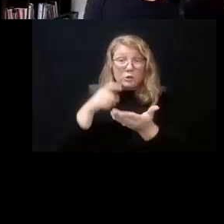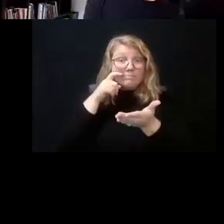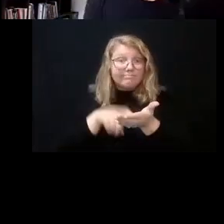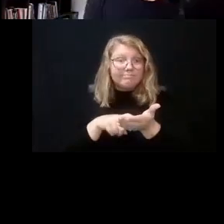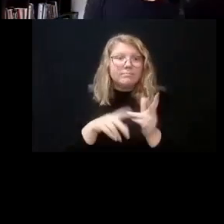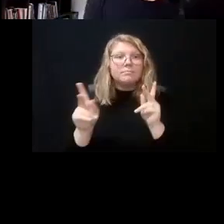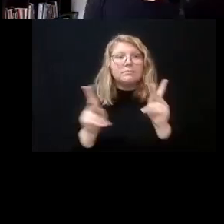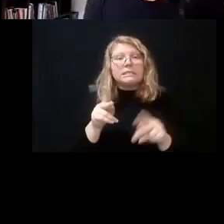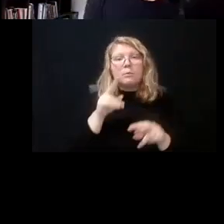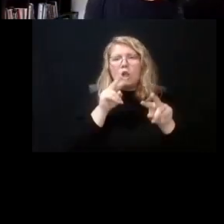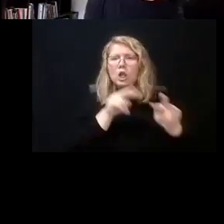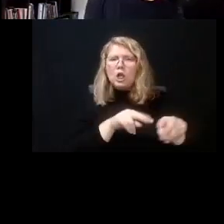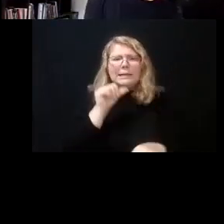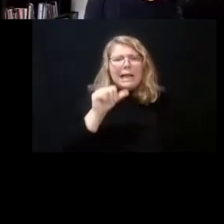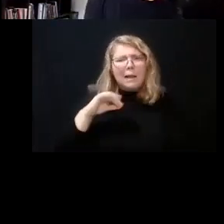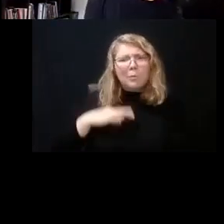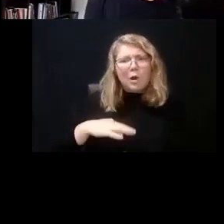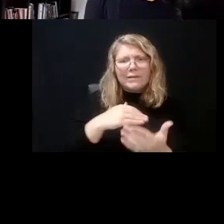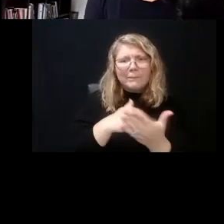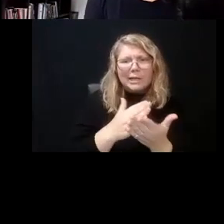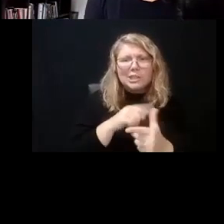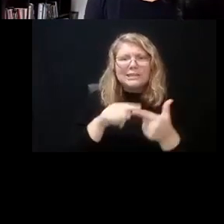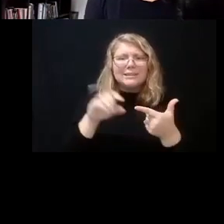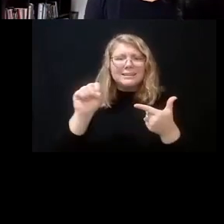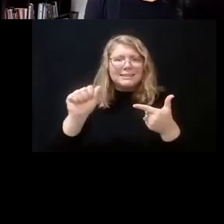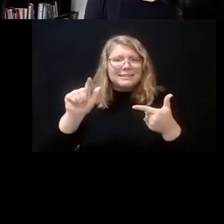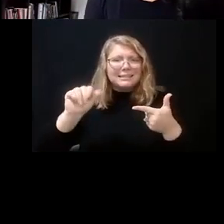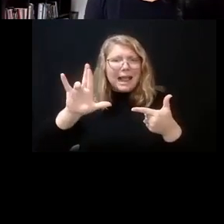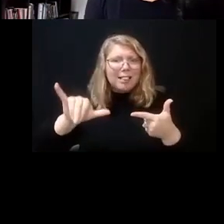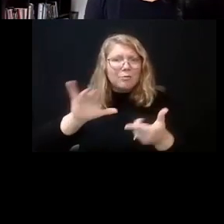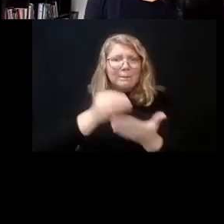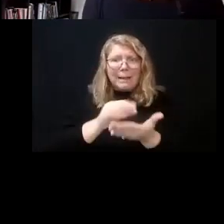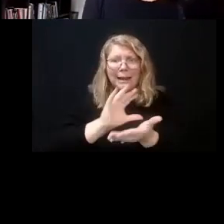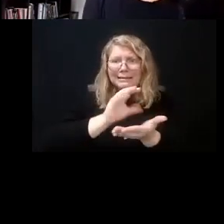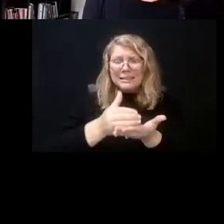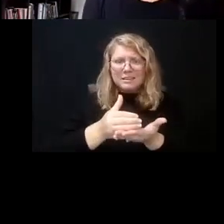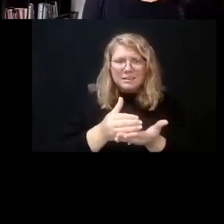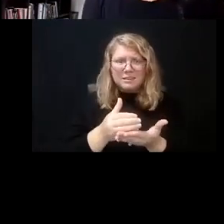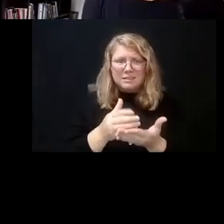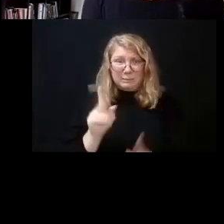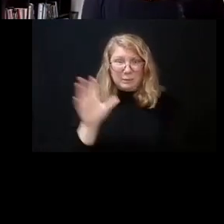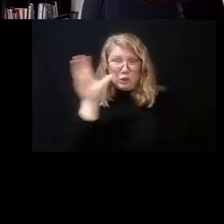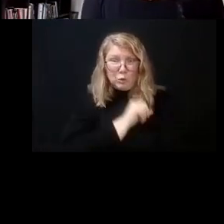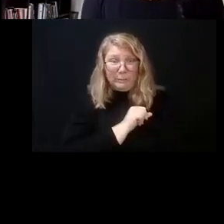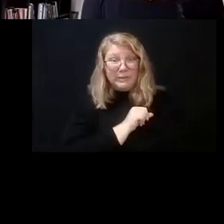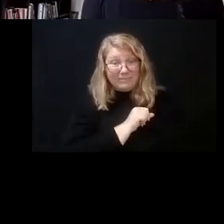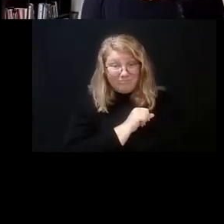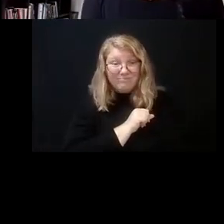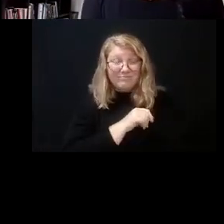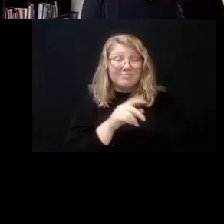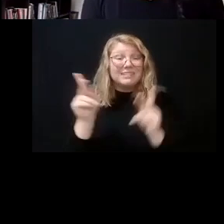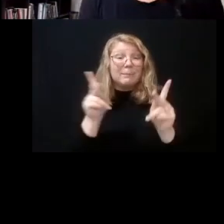nonprofit budgets and salaries, and there's this assumption that that the folks in management